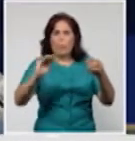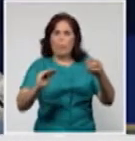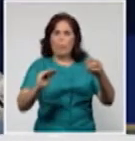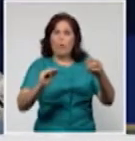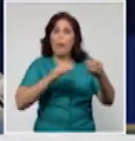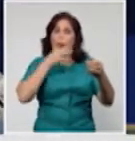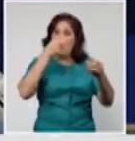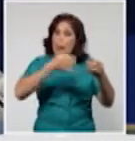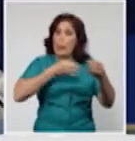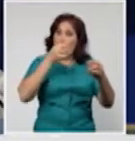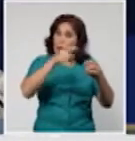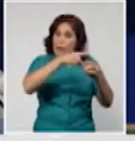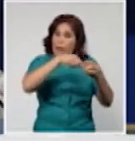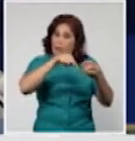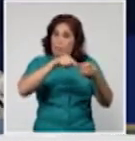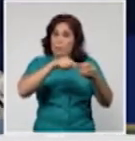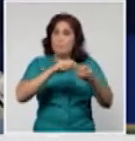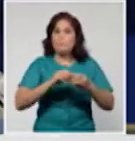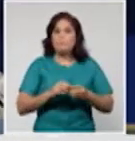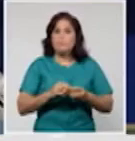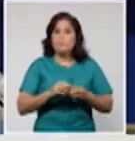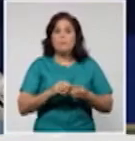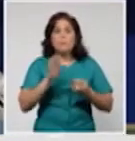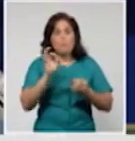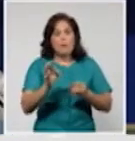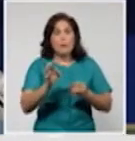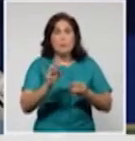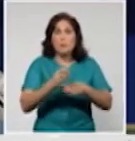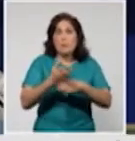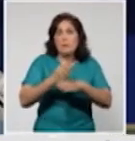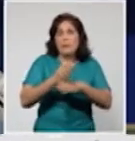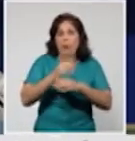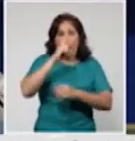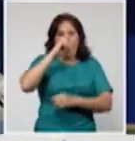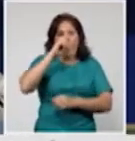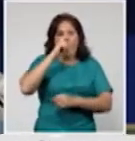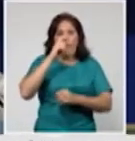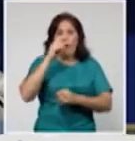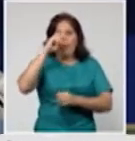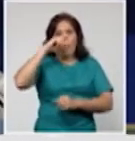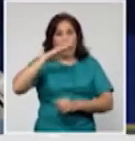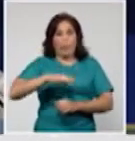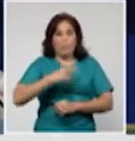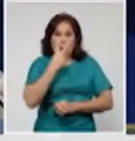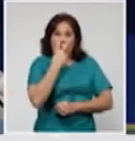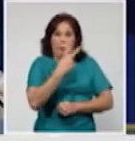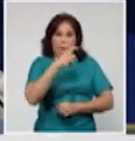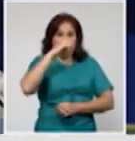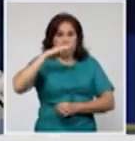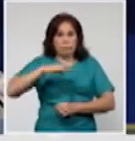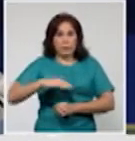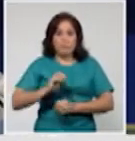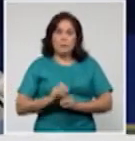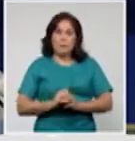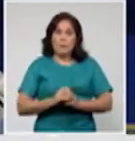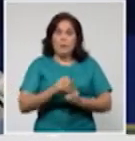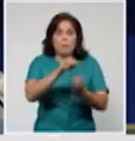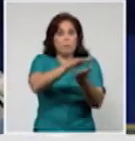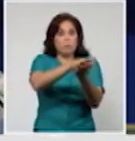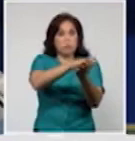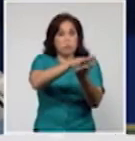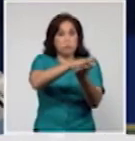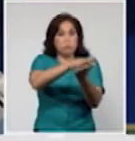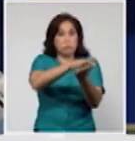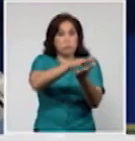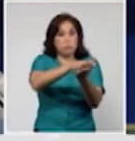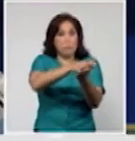355 of the 401, or 91%, have made a full recovery and